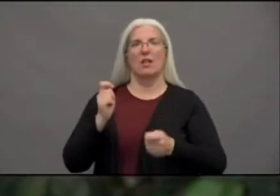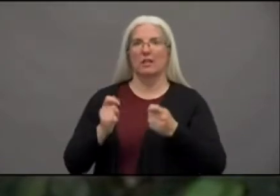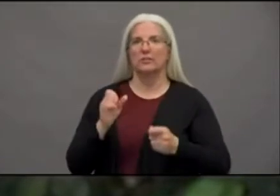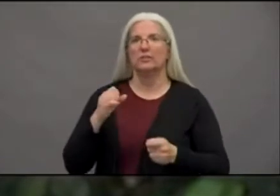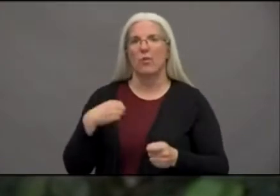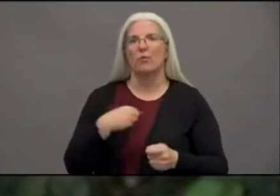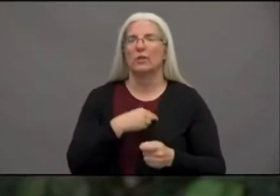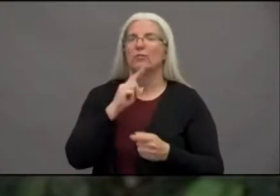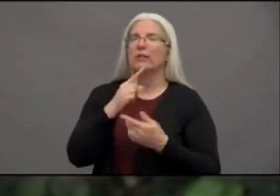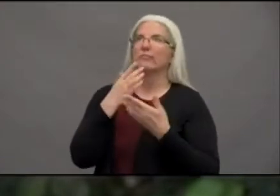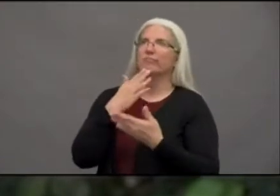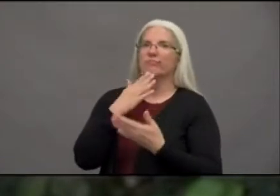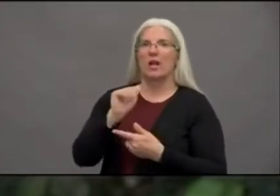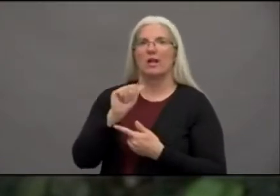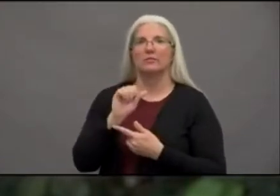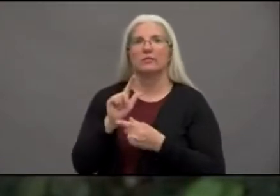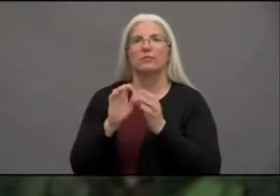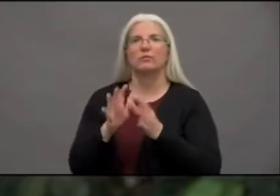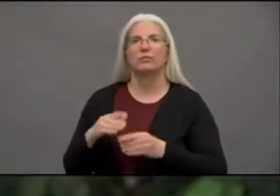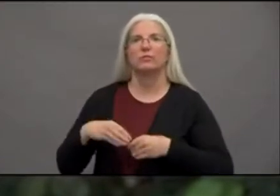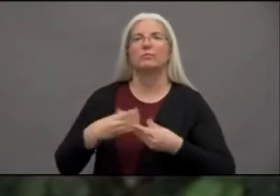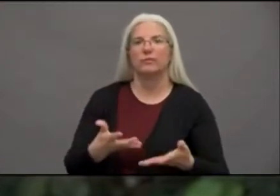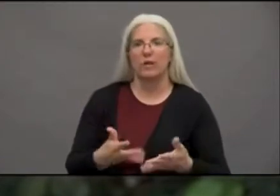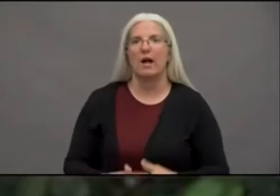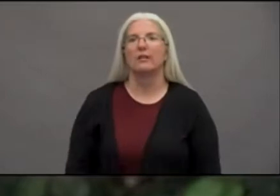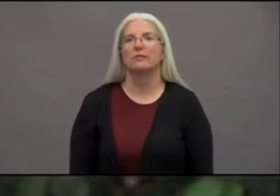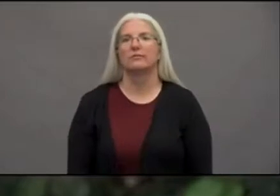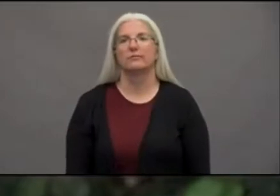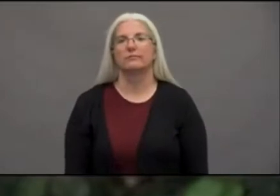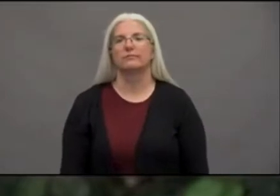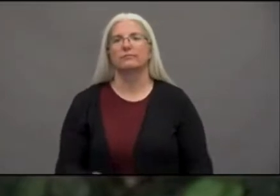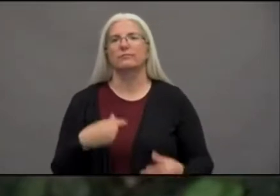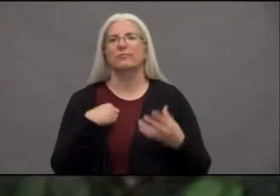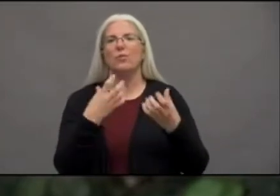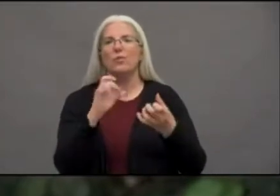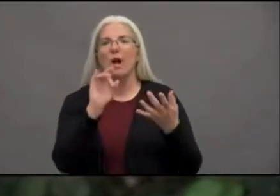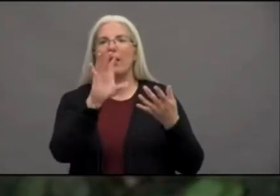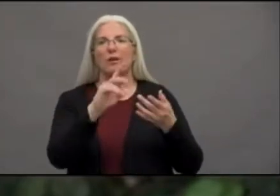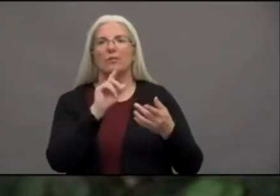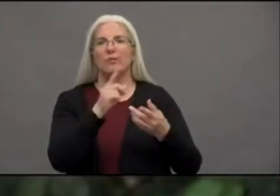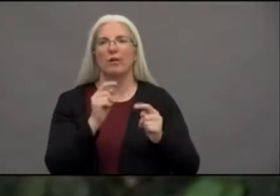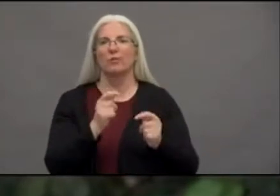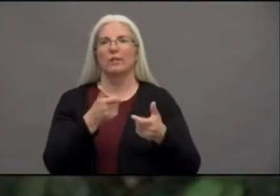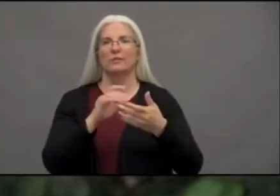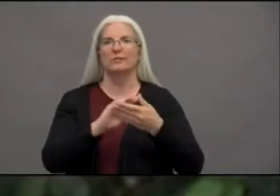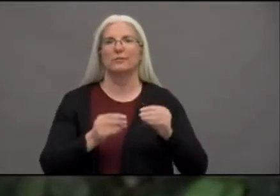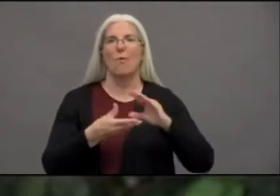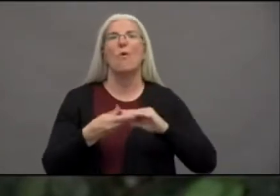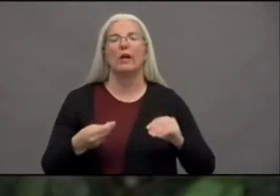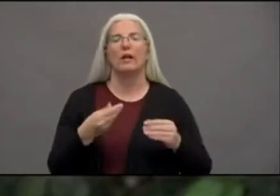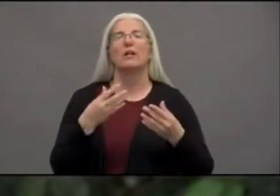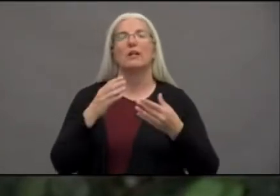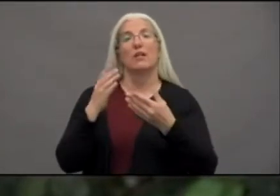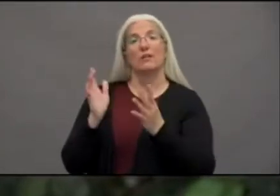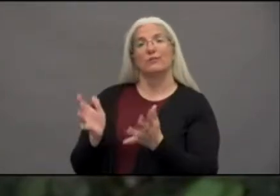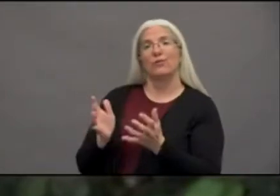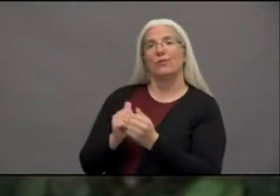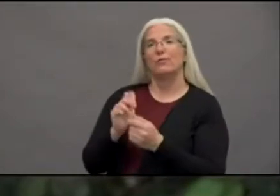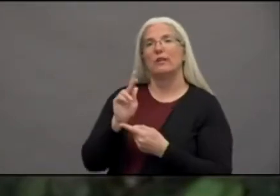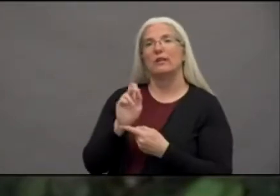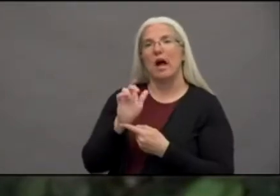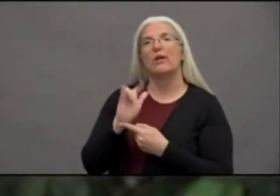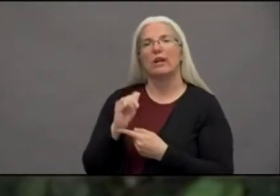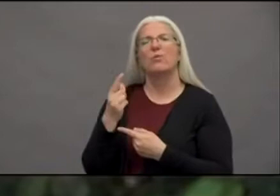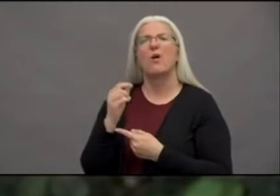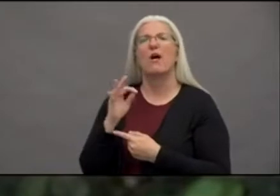staff here. I'll tell a very quick story. In speaking with Kelly, one of our ASL interpreters, she said something that stuck with me.